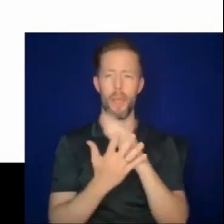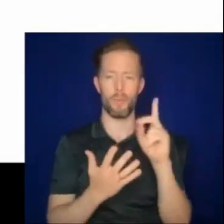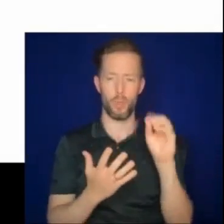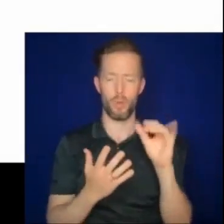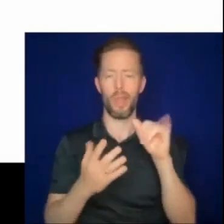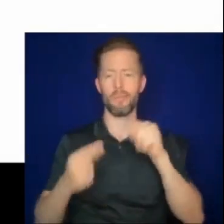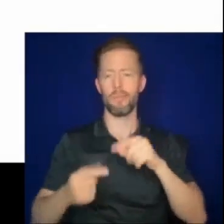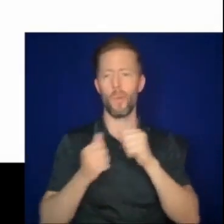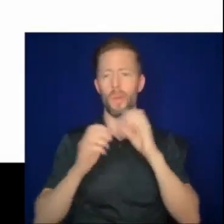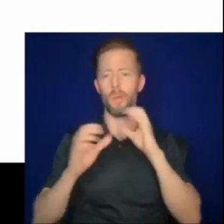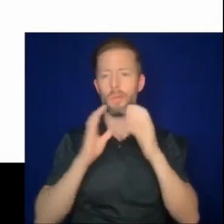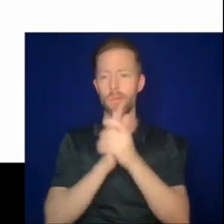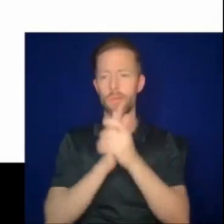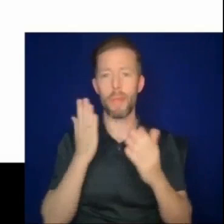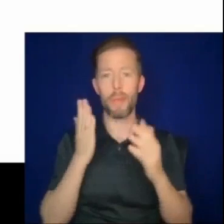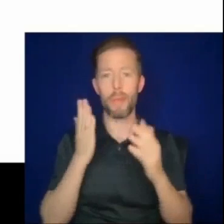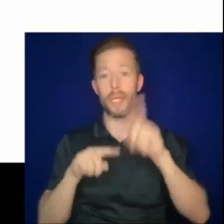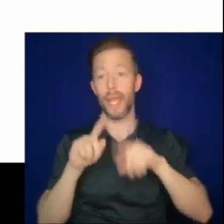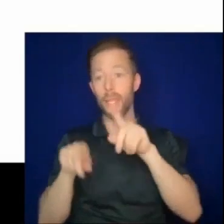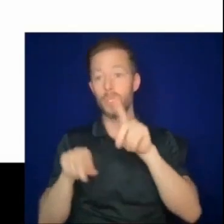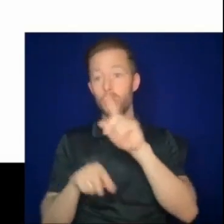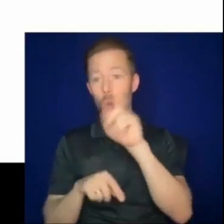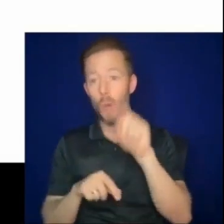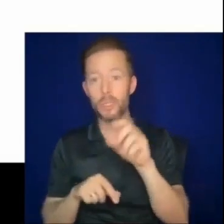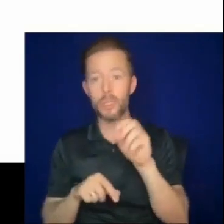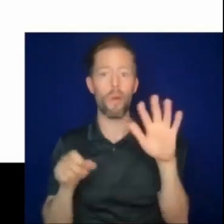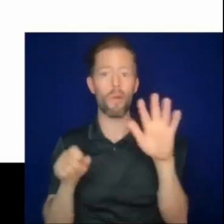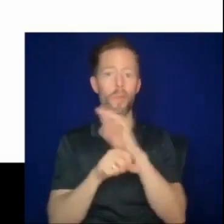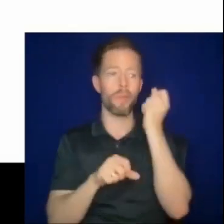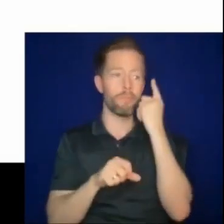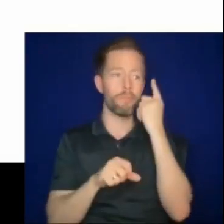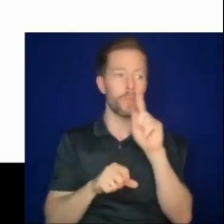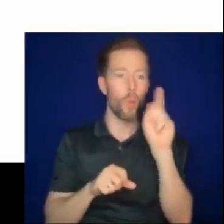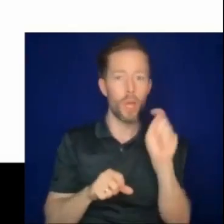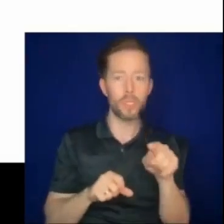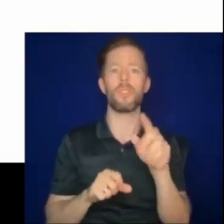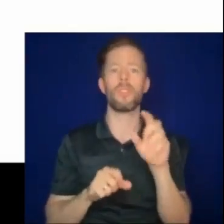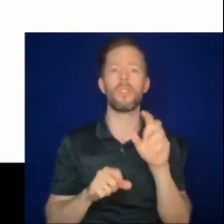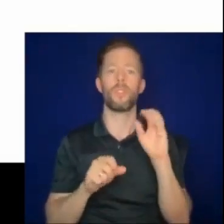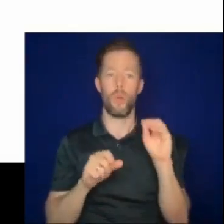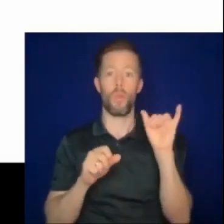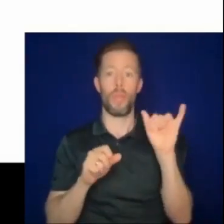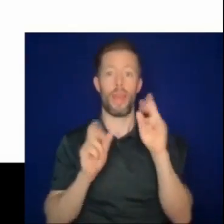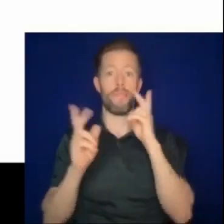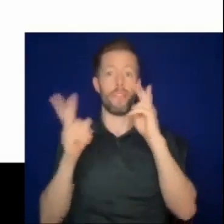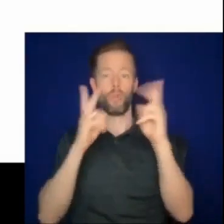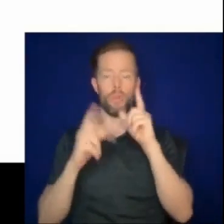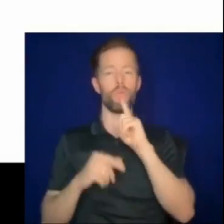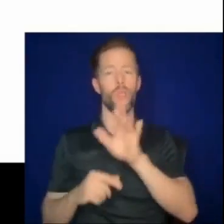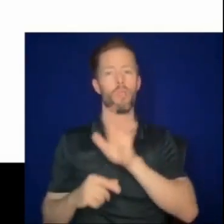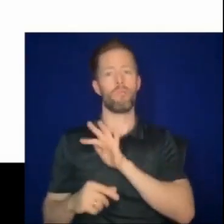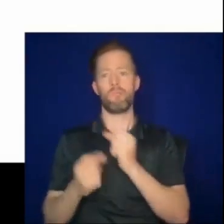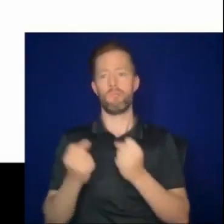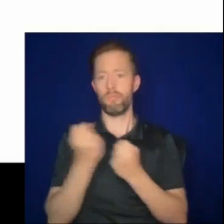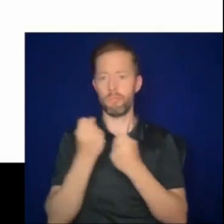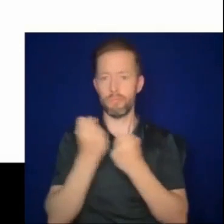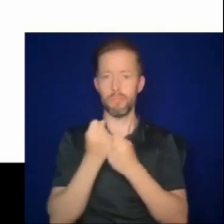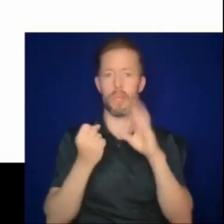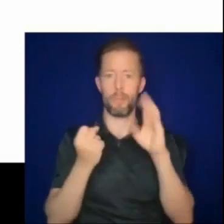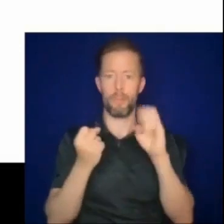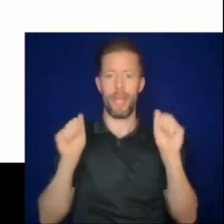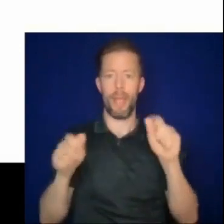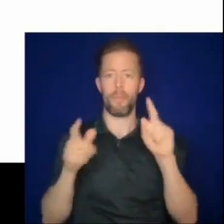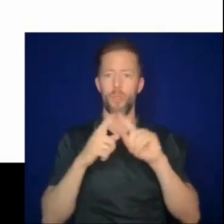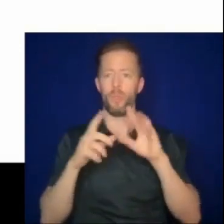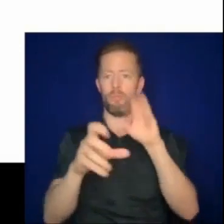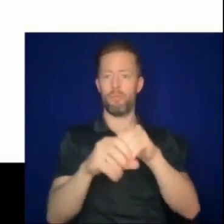struggle with that social communication skills, and they might not always be able to answer our questions or fully understand our questions. And so those visuals really